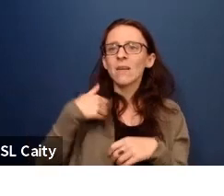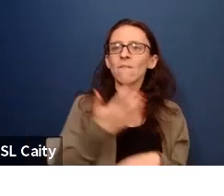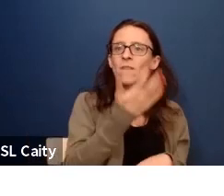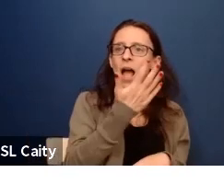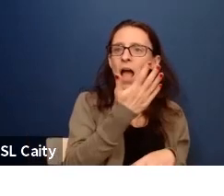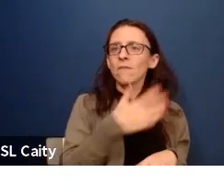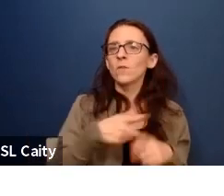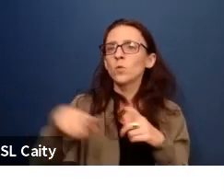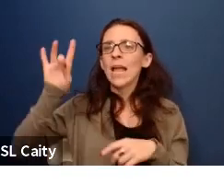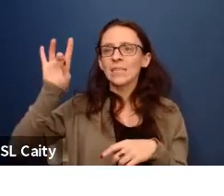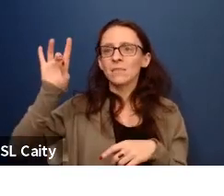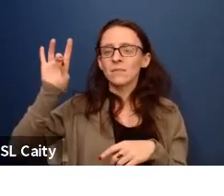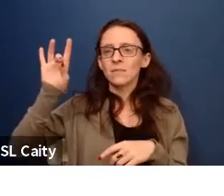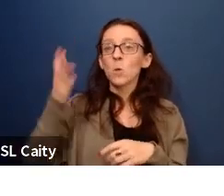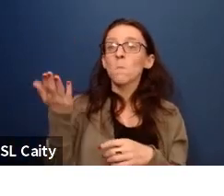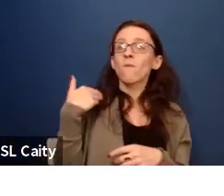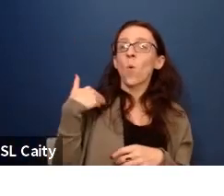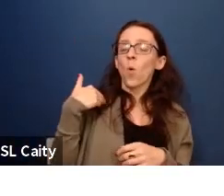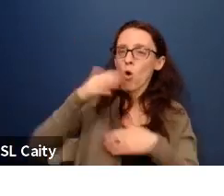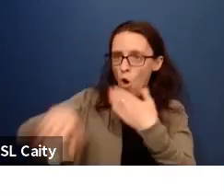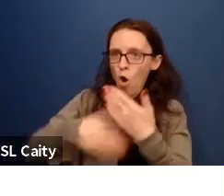instead of all school-age children.